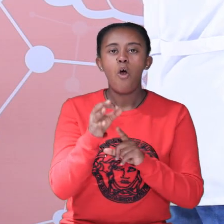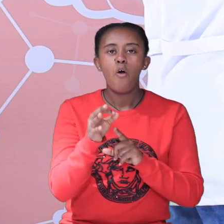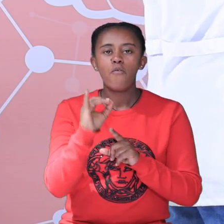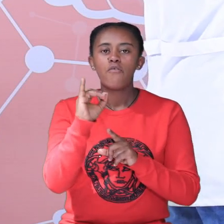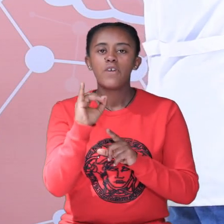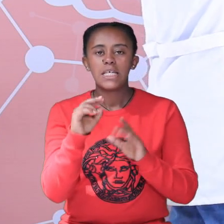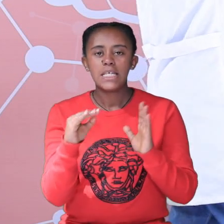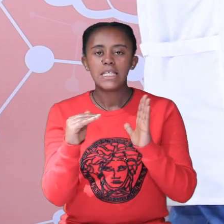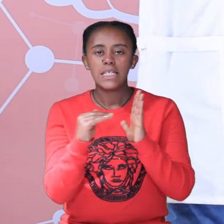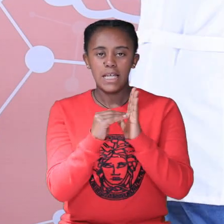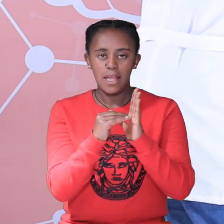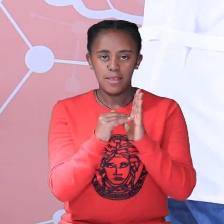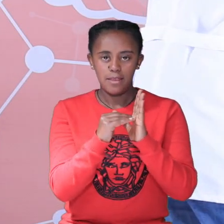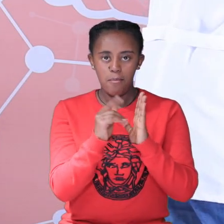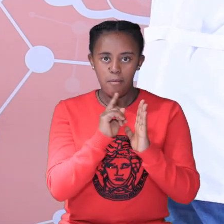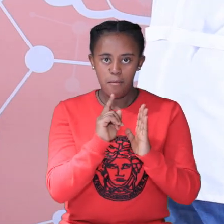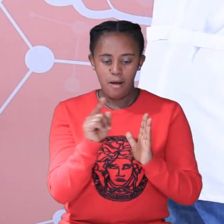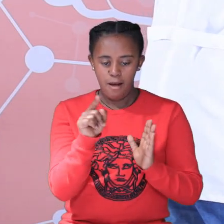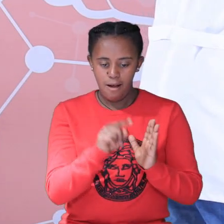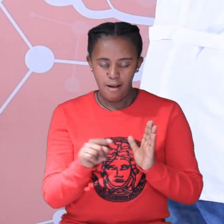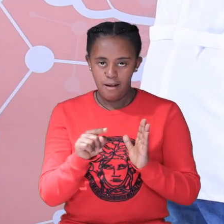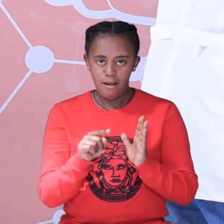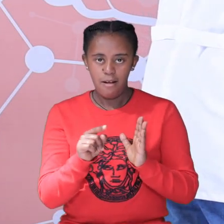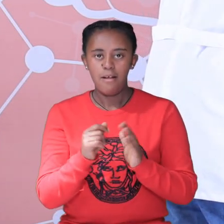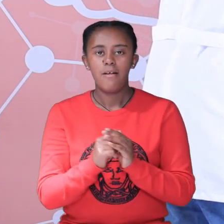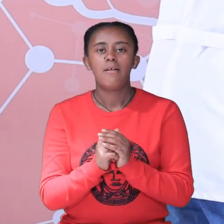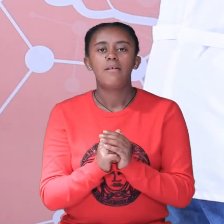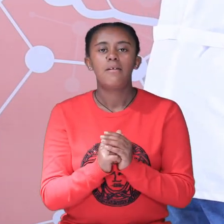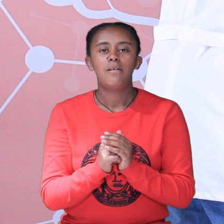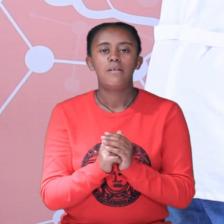makes 90 degree normal.